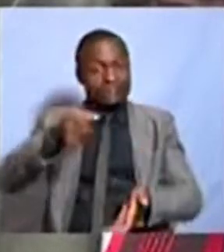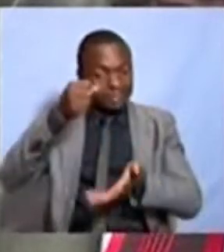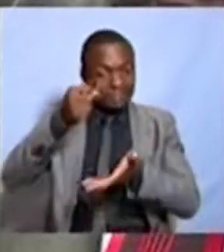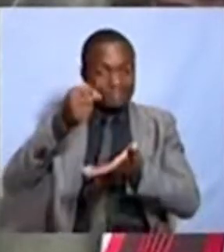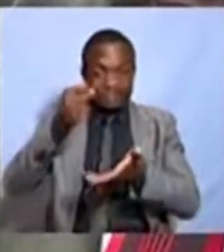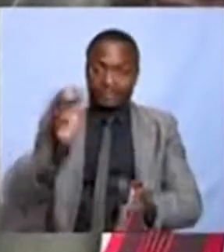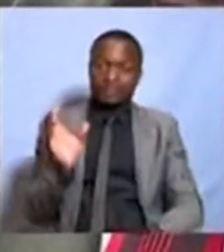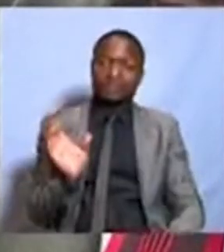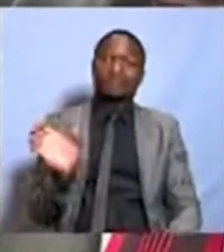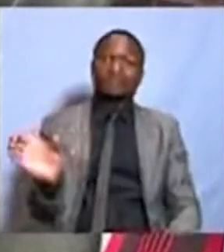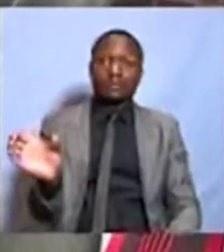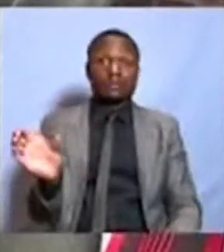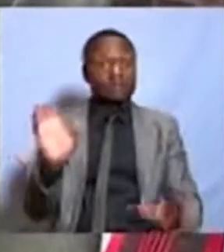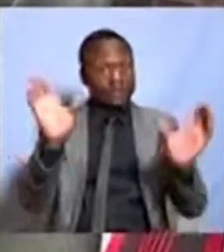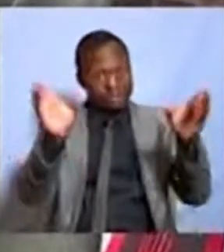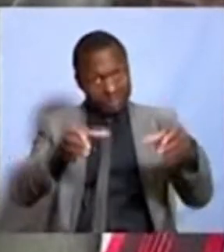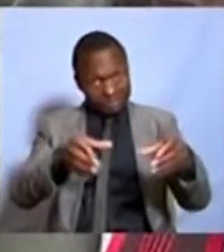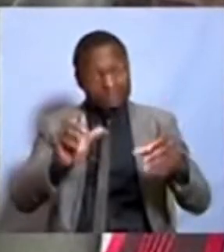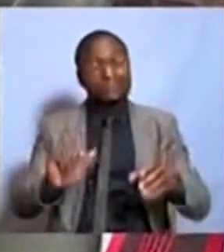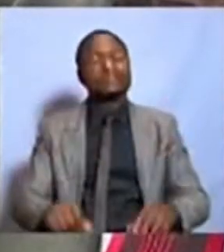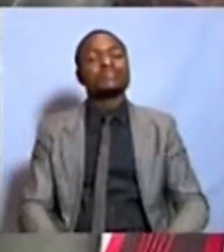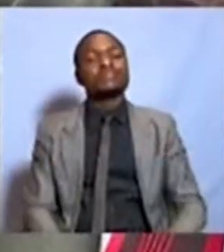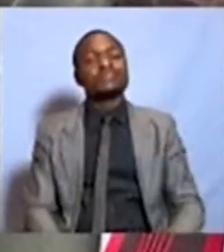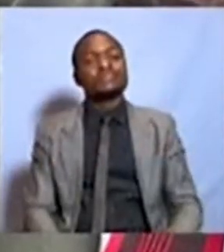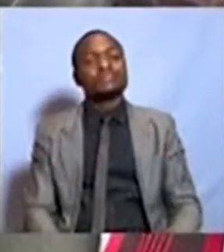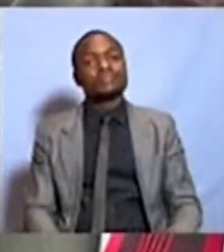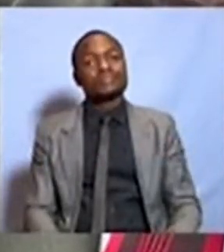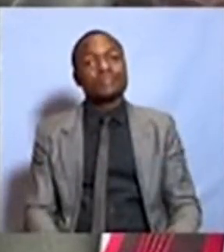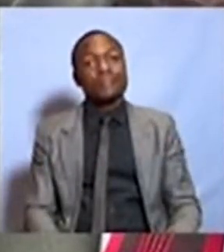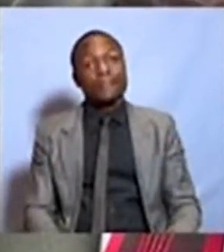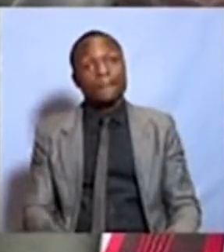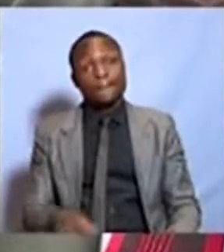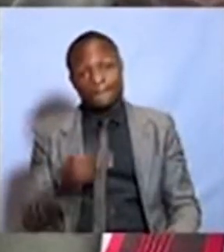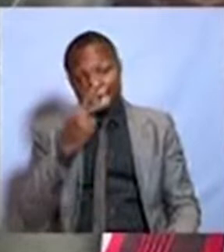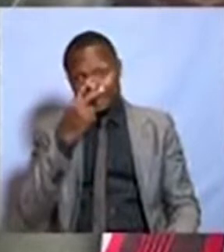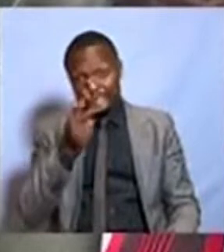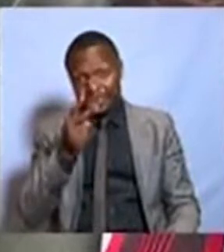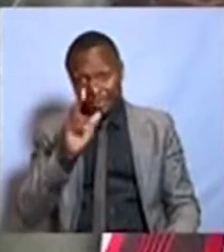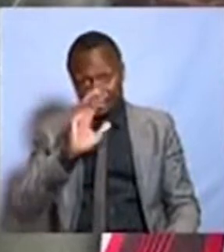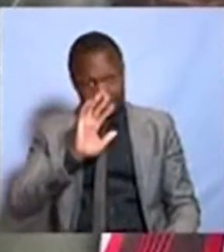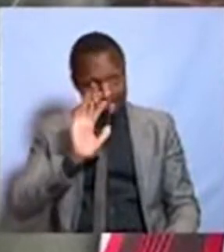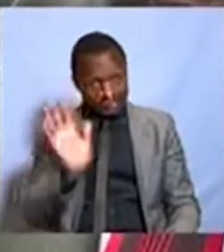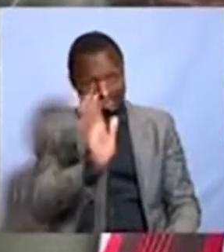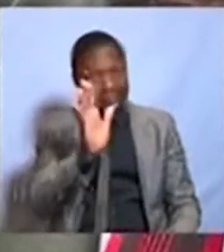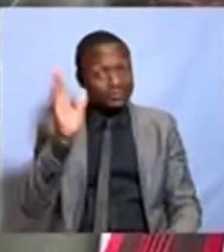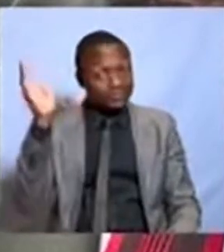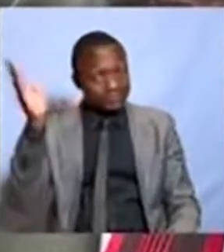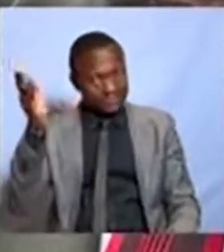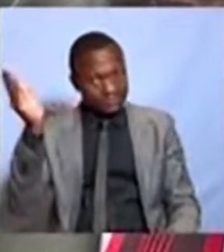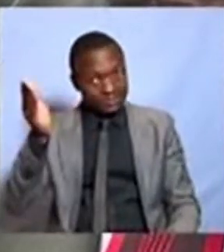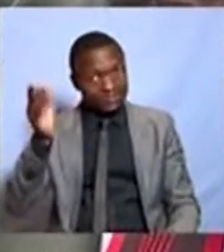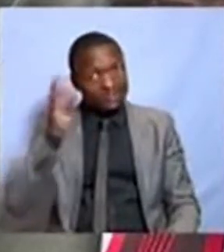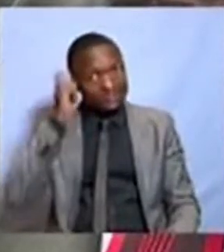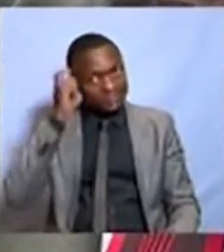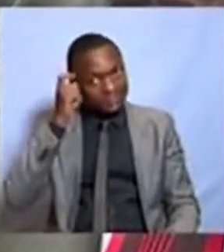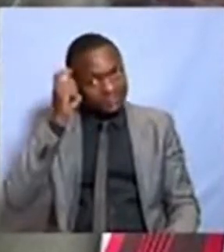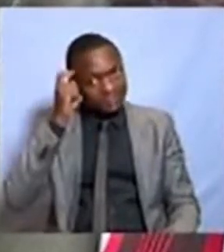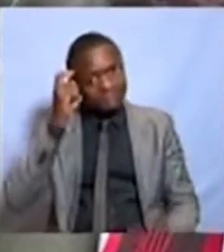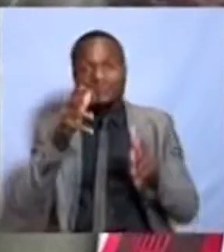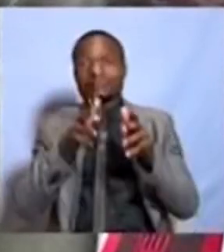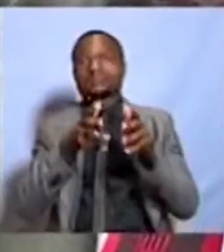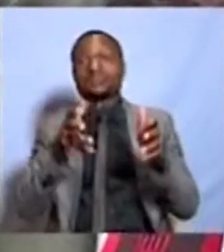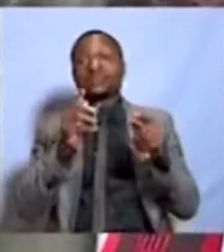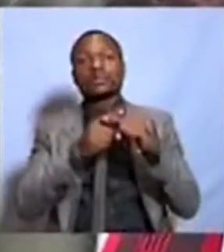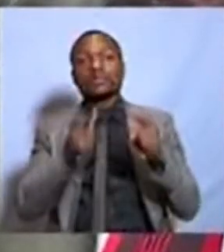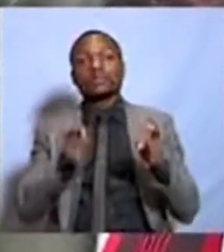in committees. And I note from your presentation that you could still be thinking about the expanded, but